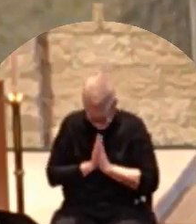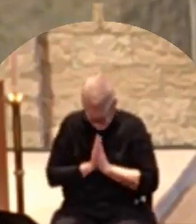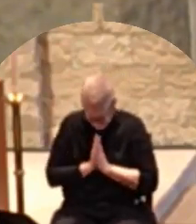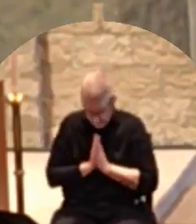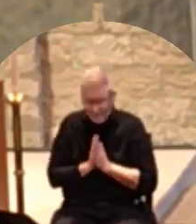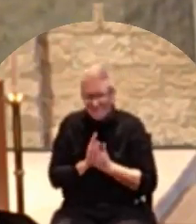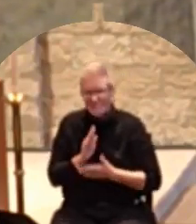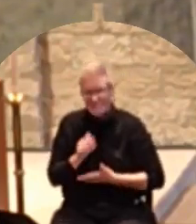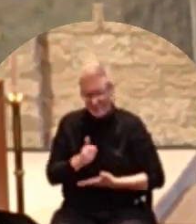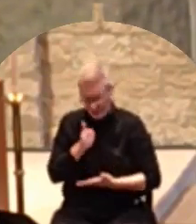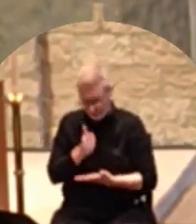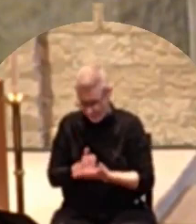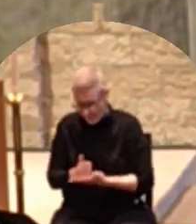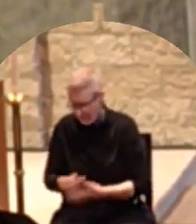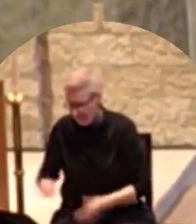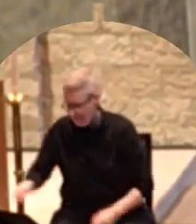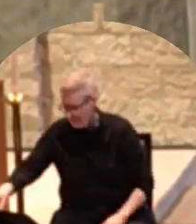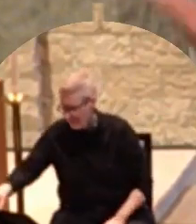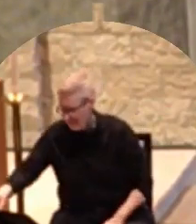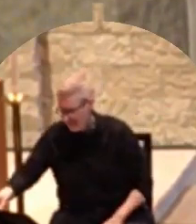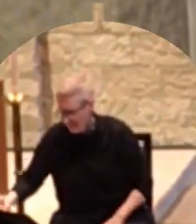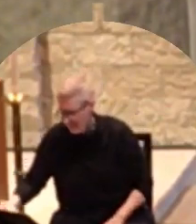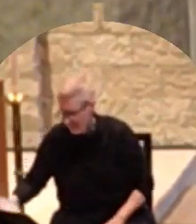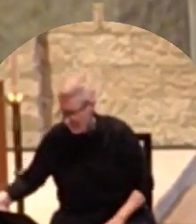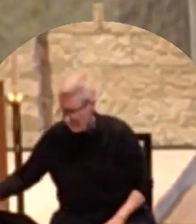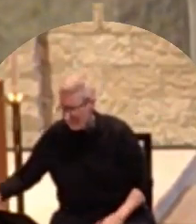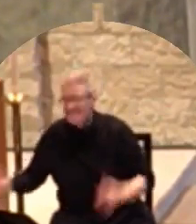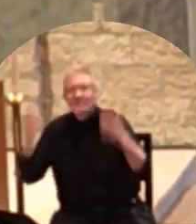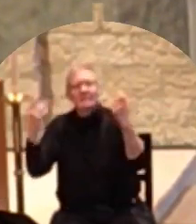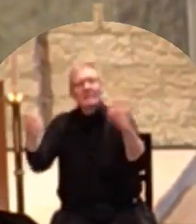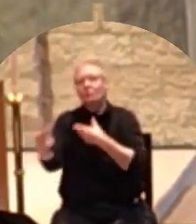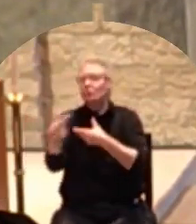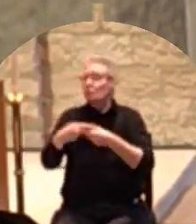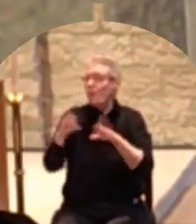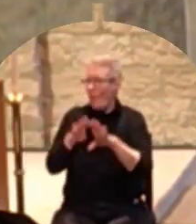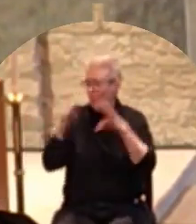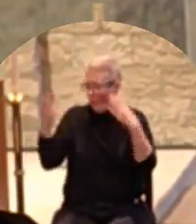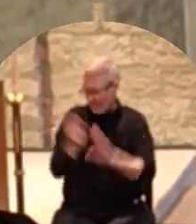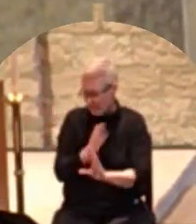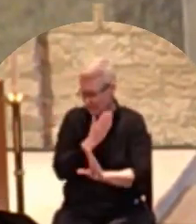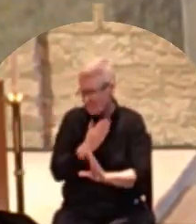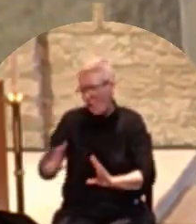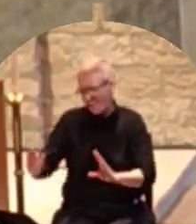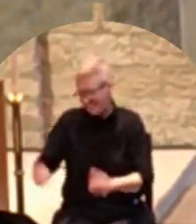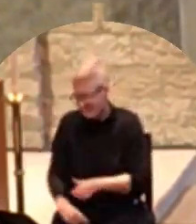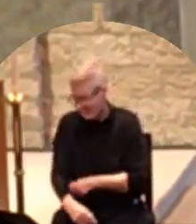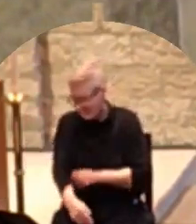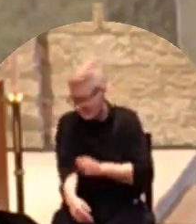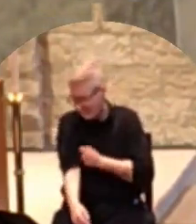is. Amen. Join us for our opening song, and the lyrics are in your program.